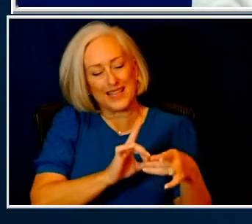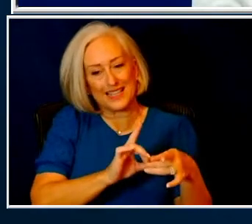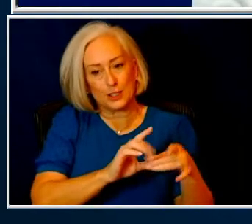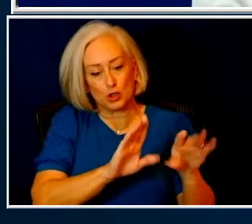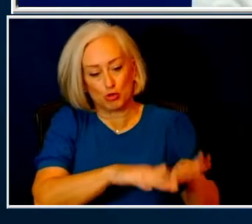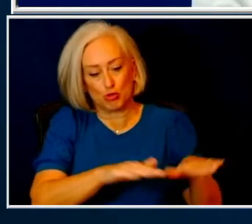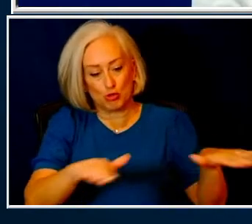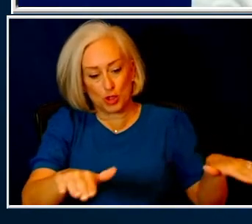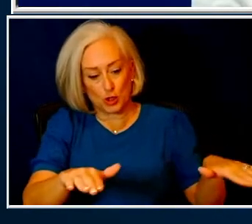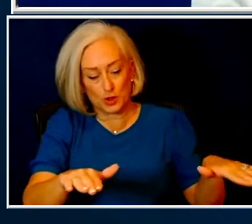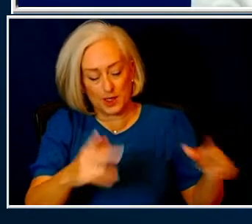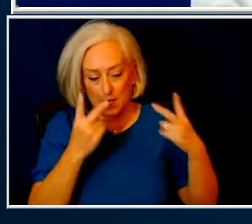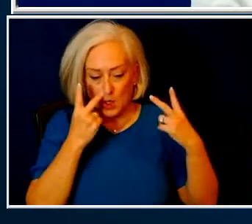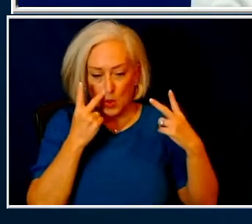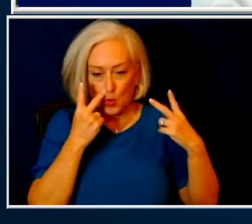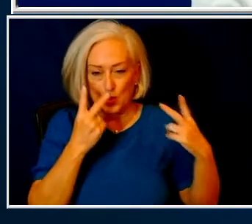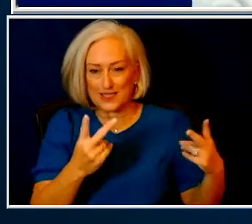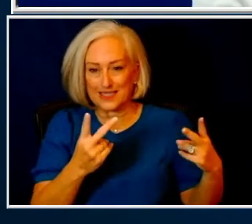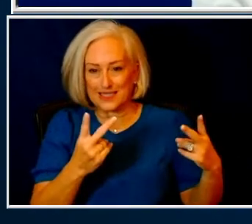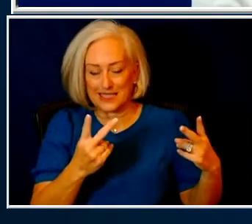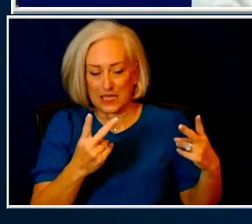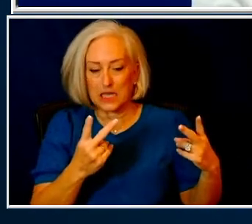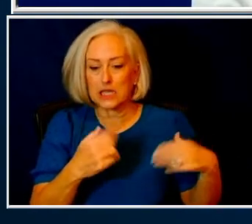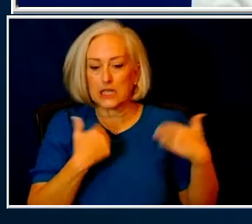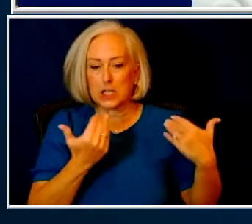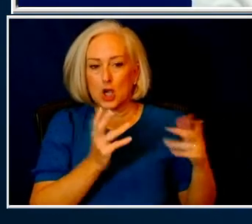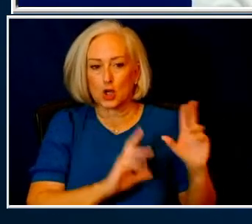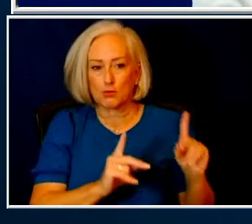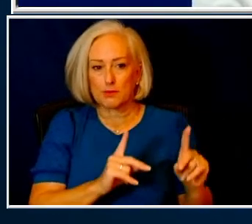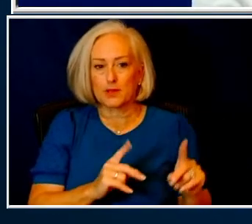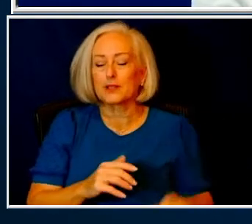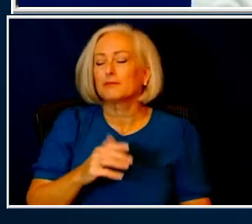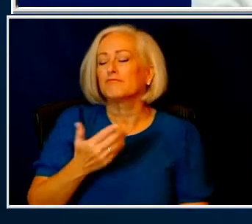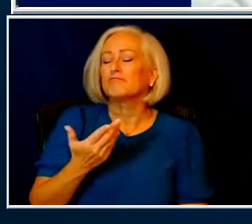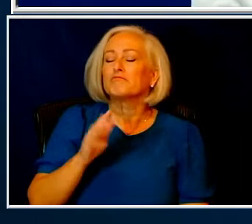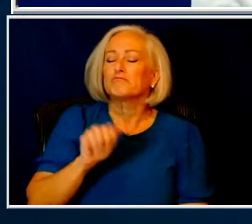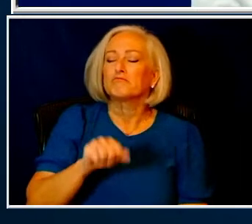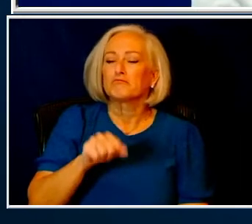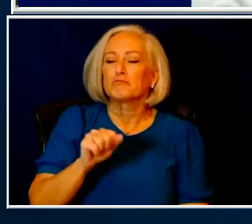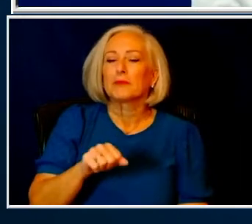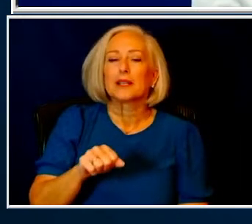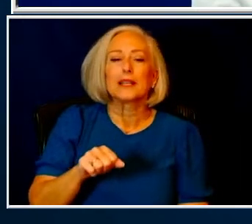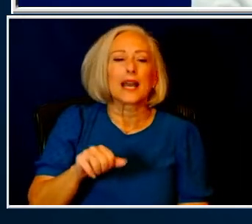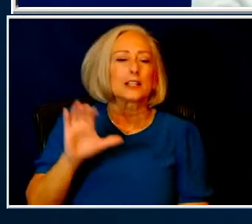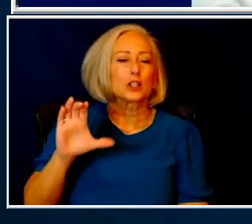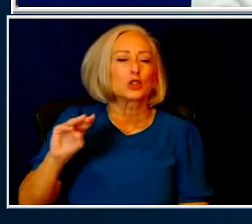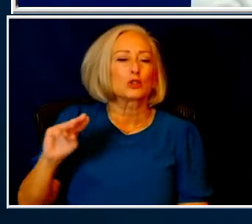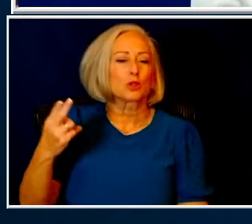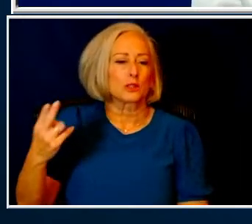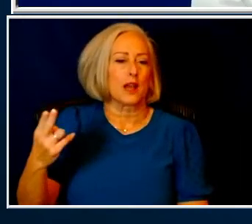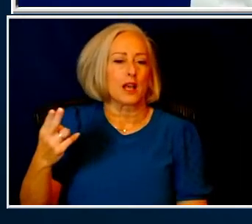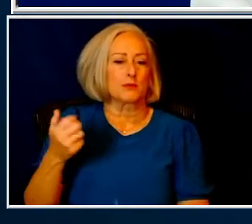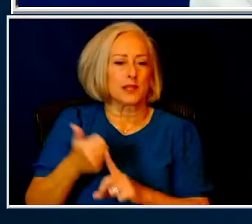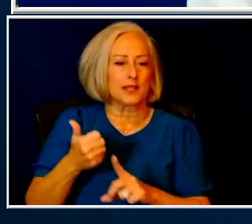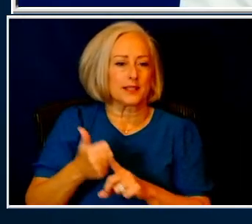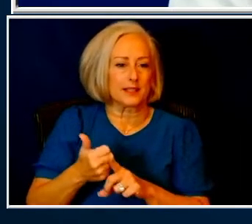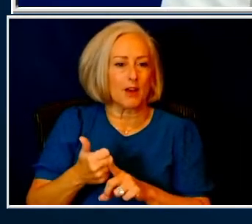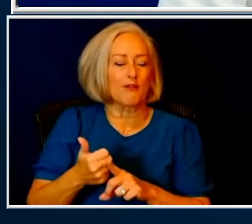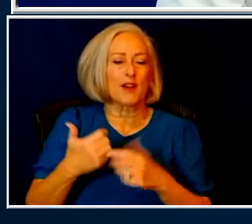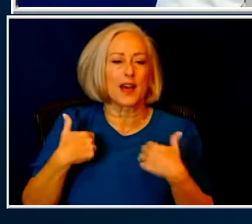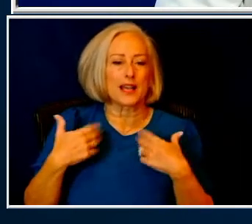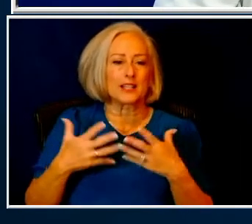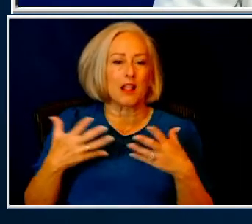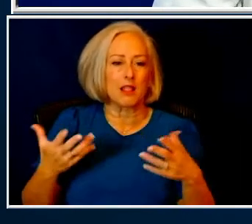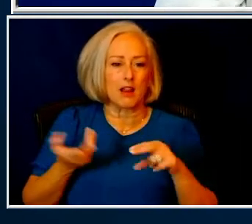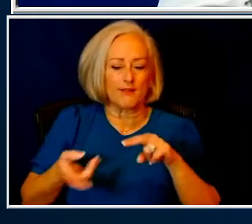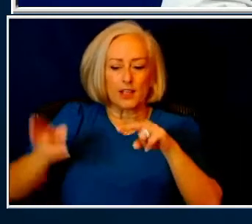we are seeing an increase in those cases. And we know that children's hospitals around the area, including Children's Mercy, has had a fairly significant bump in RSV as well as